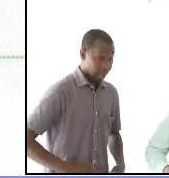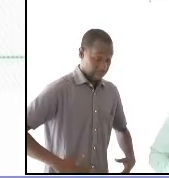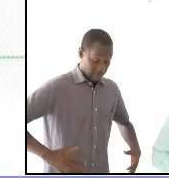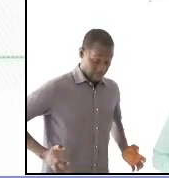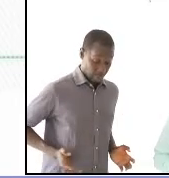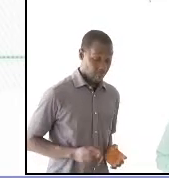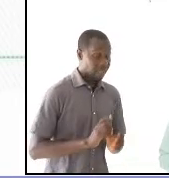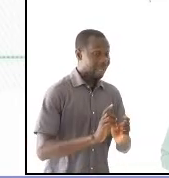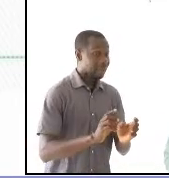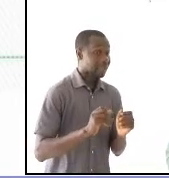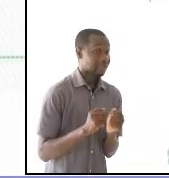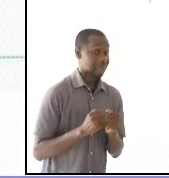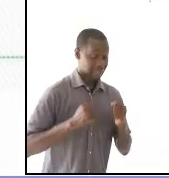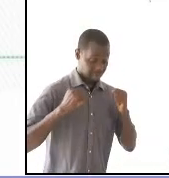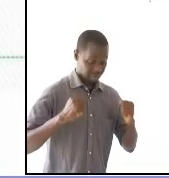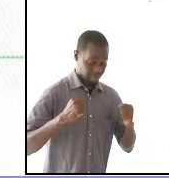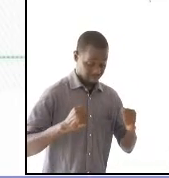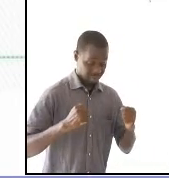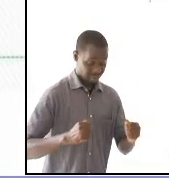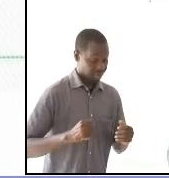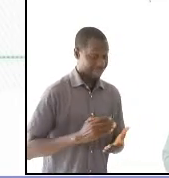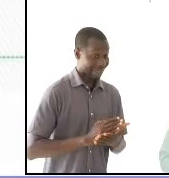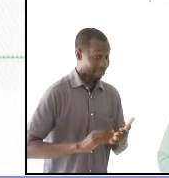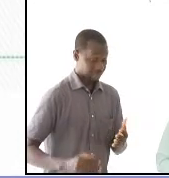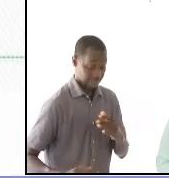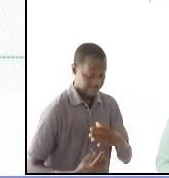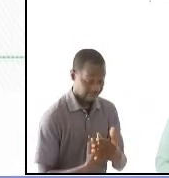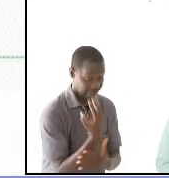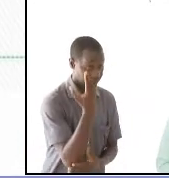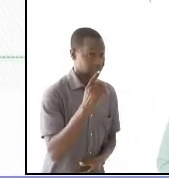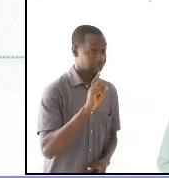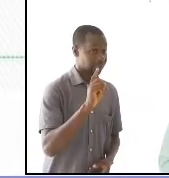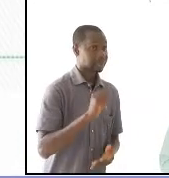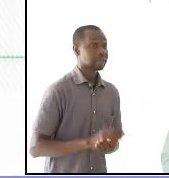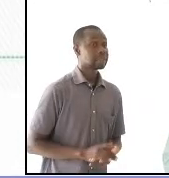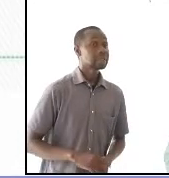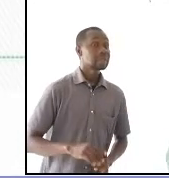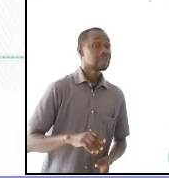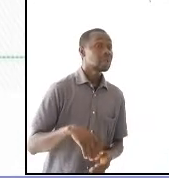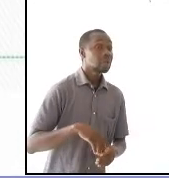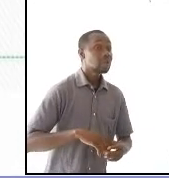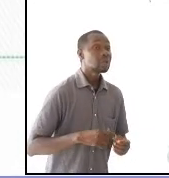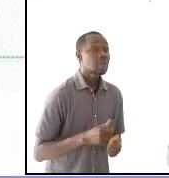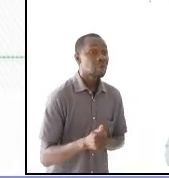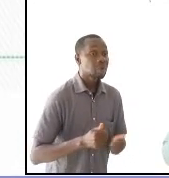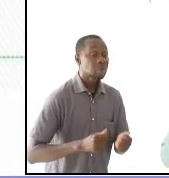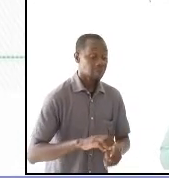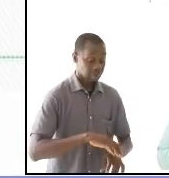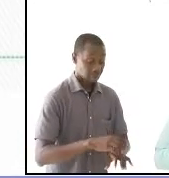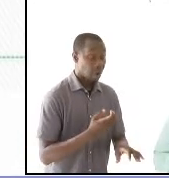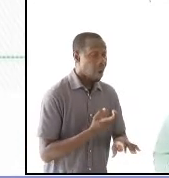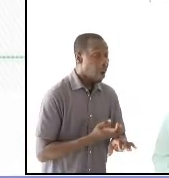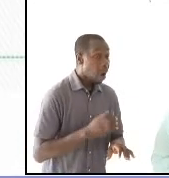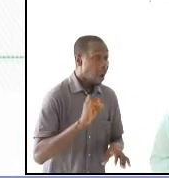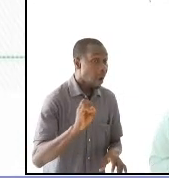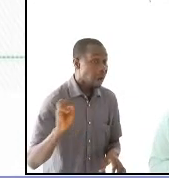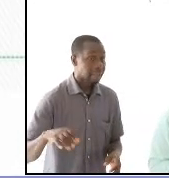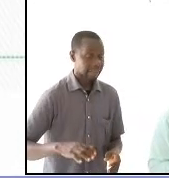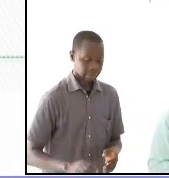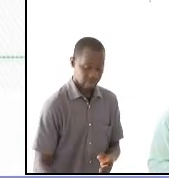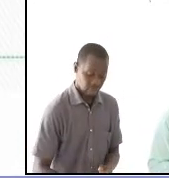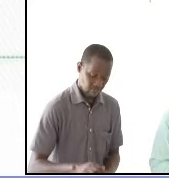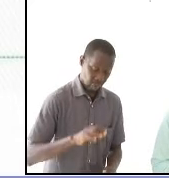body parts are not quite ready, they are not quite developed. And of course, the reproductive organs also growing and maturing